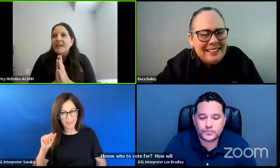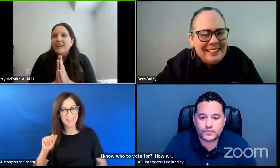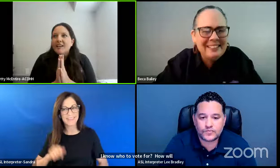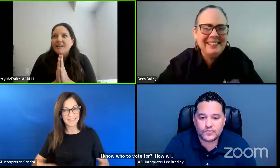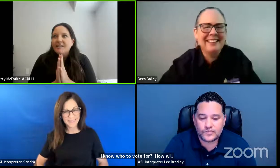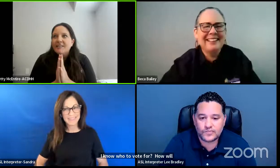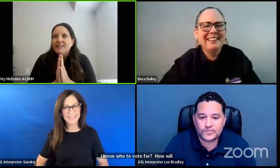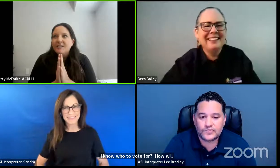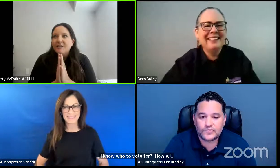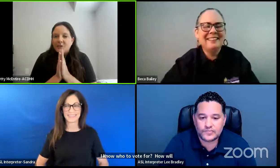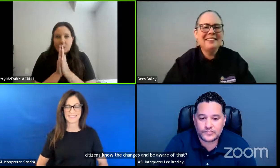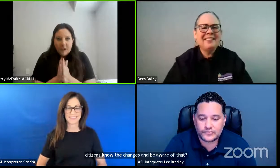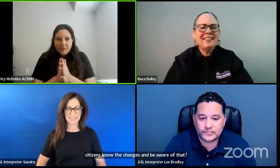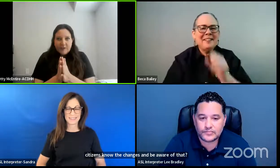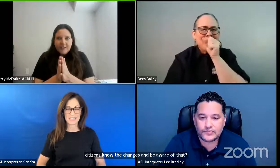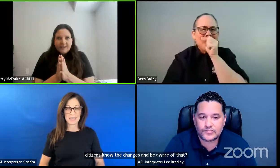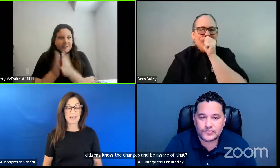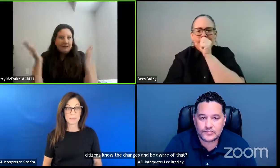It